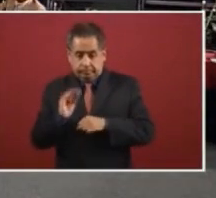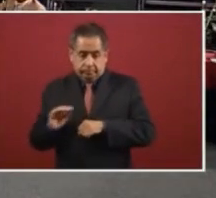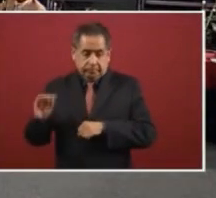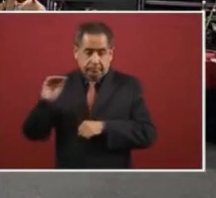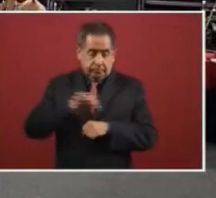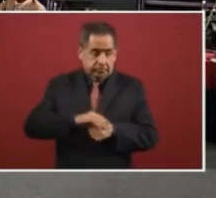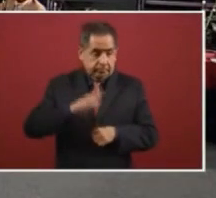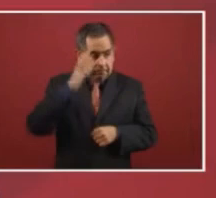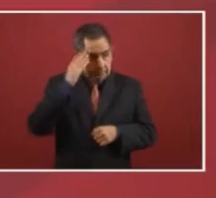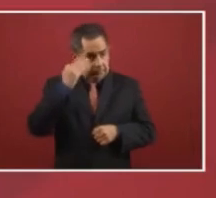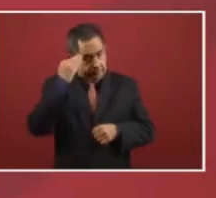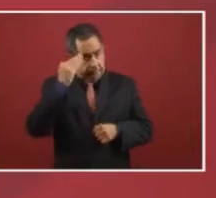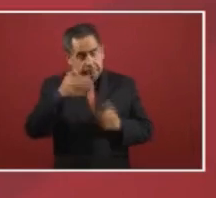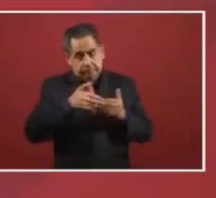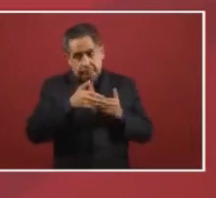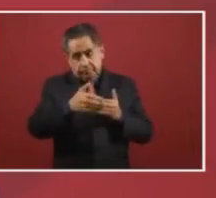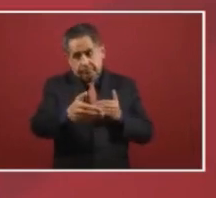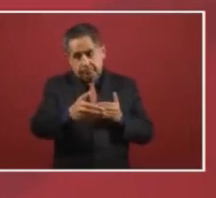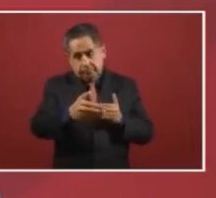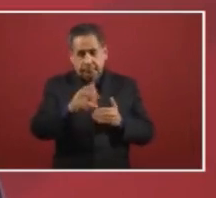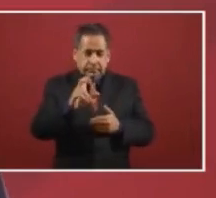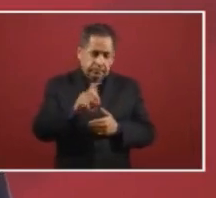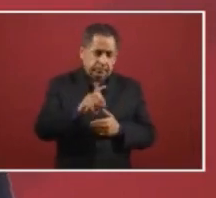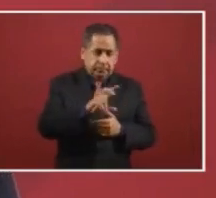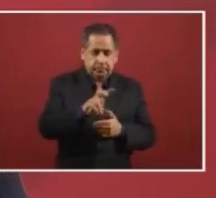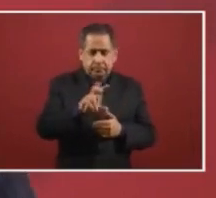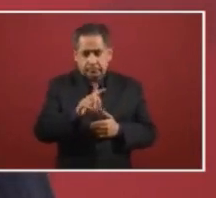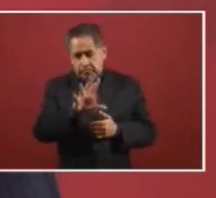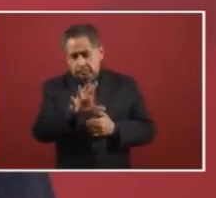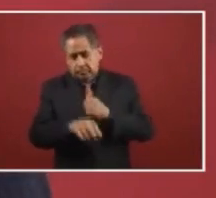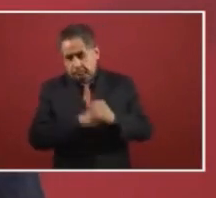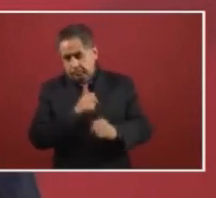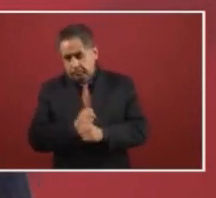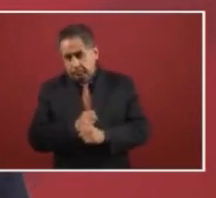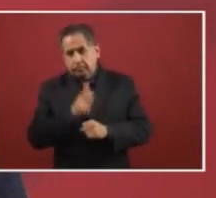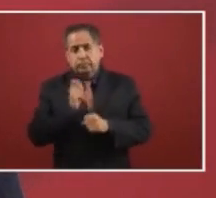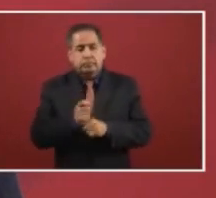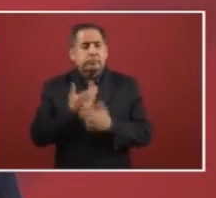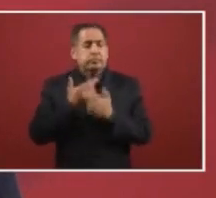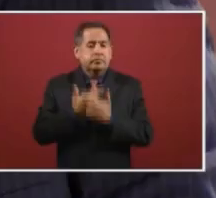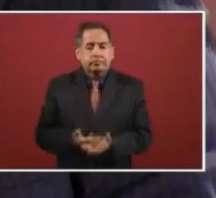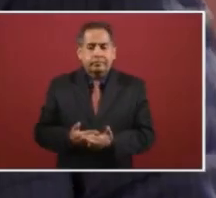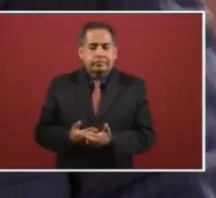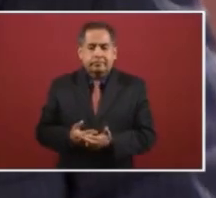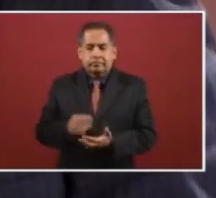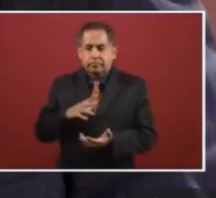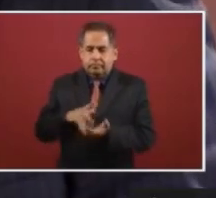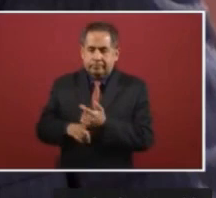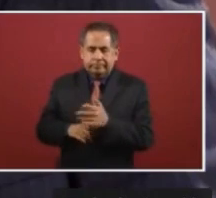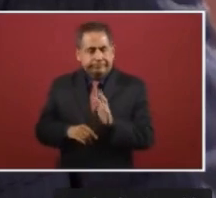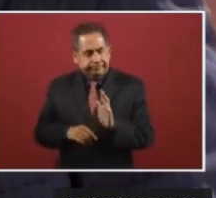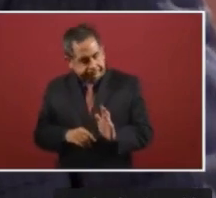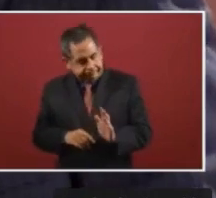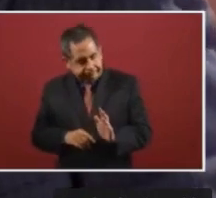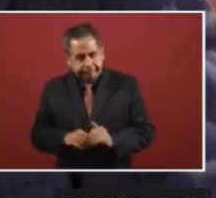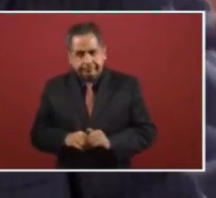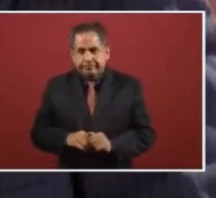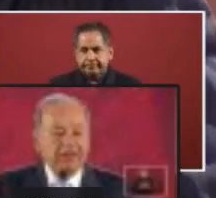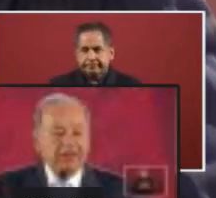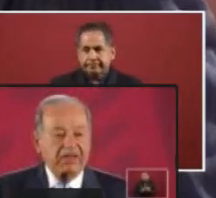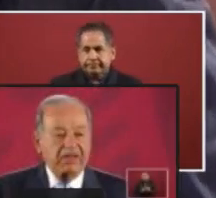periodicals show that if we increase the terms for to 30 and 35 years,